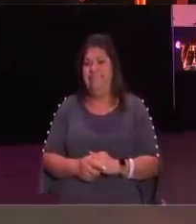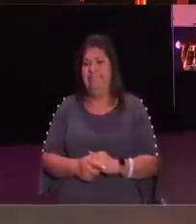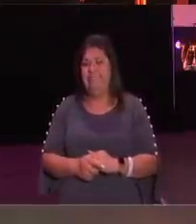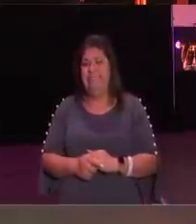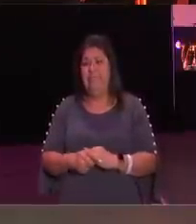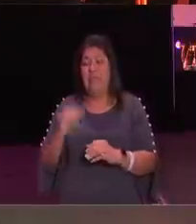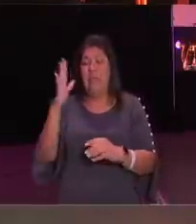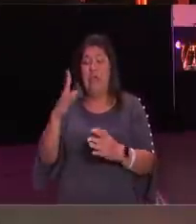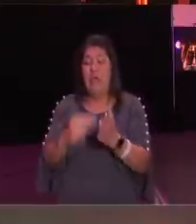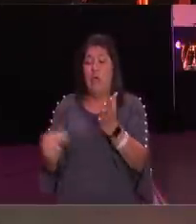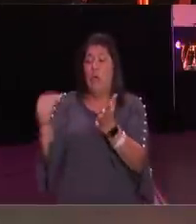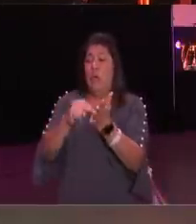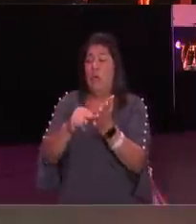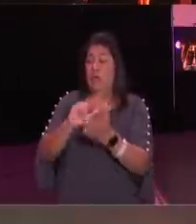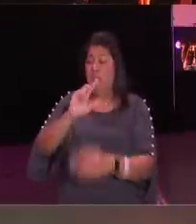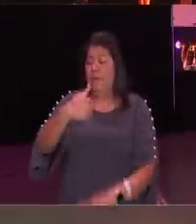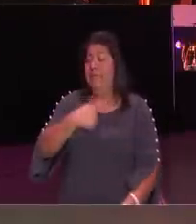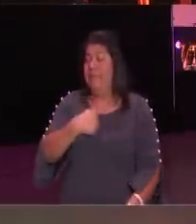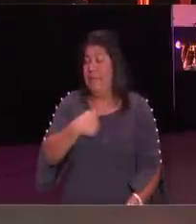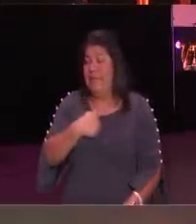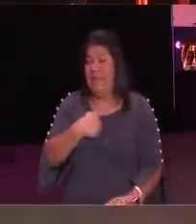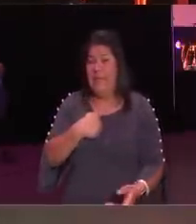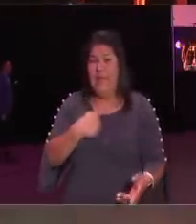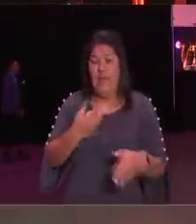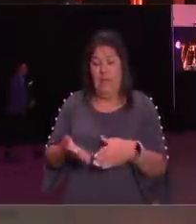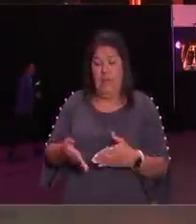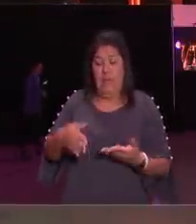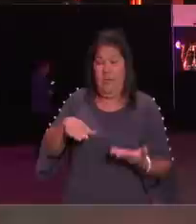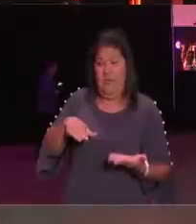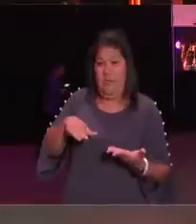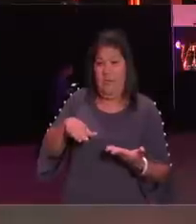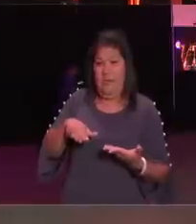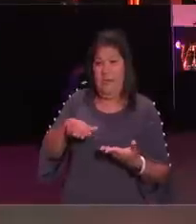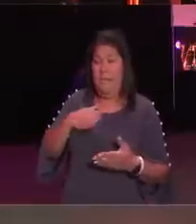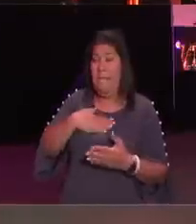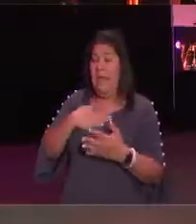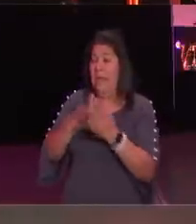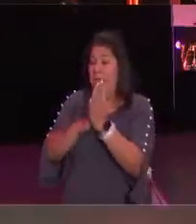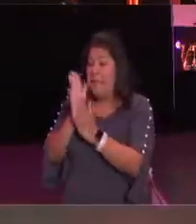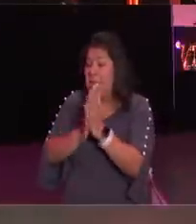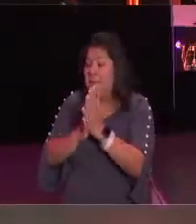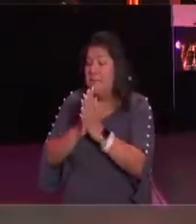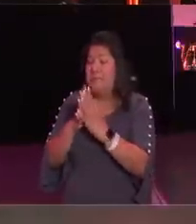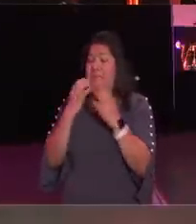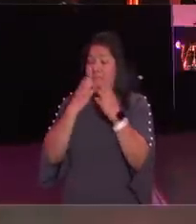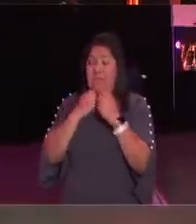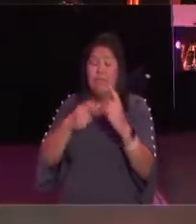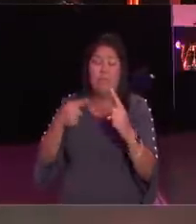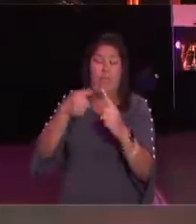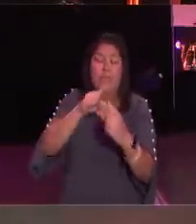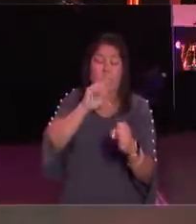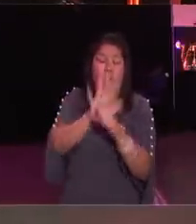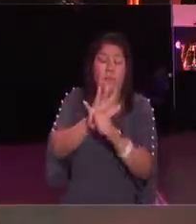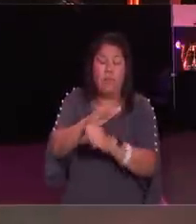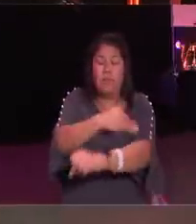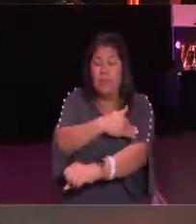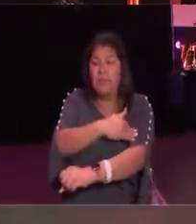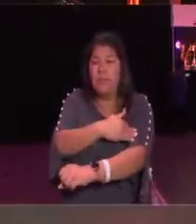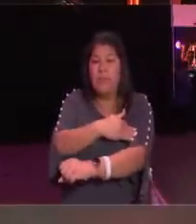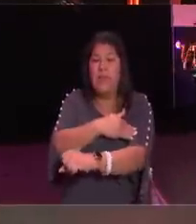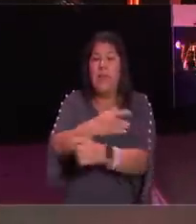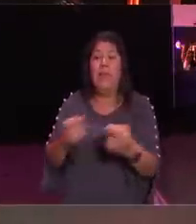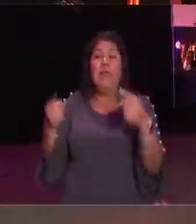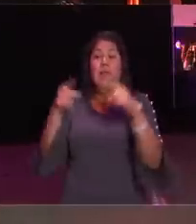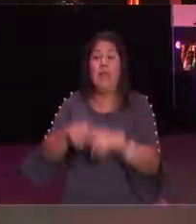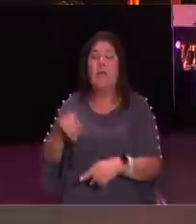If God is going to resurrect in me what has died, my passion, my purpose, my promise, my power, it's